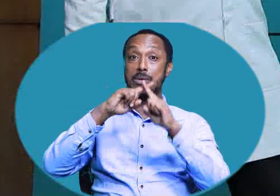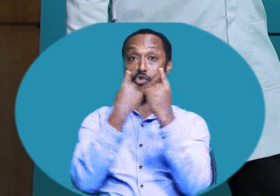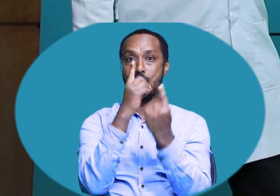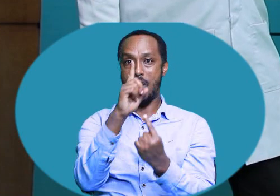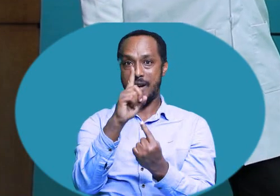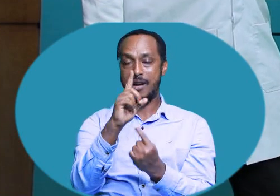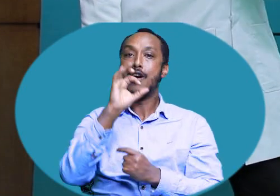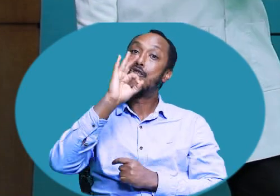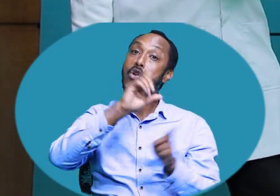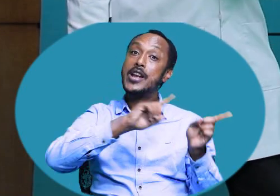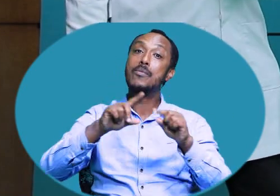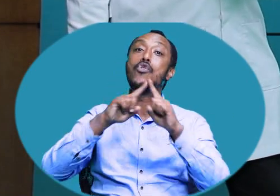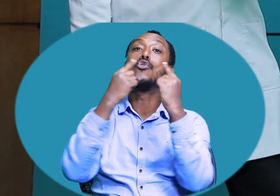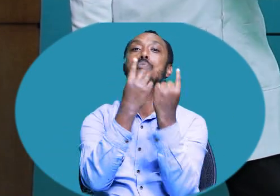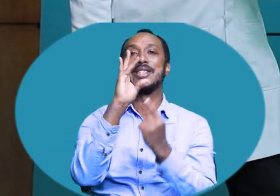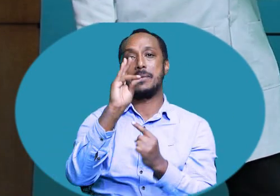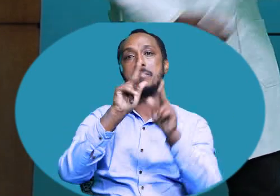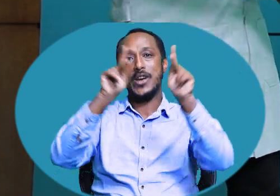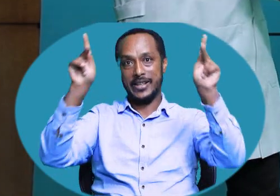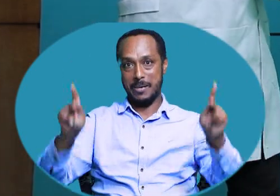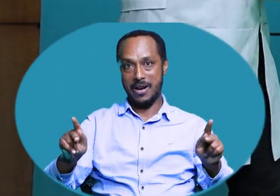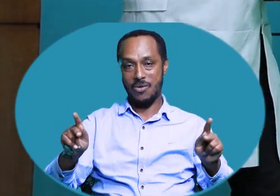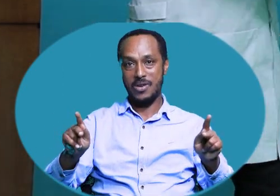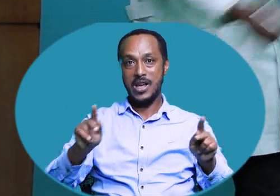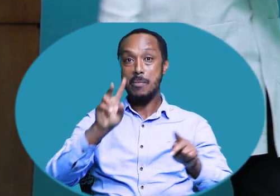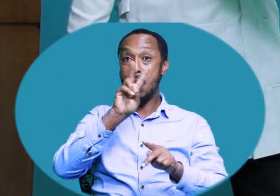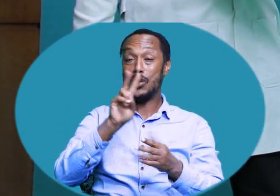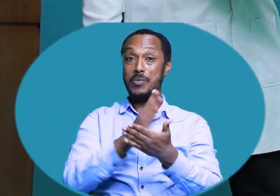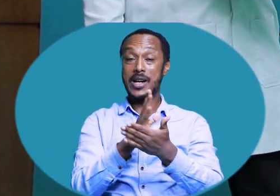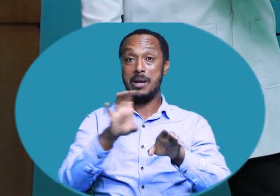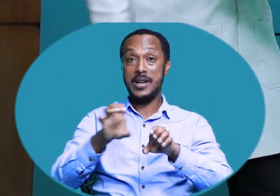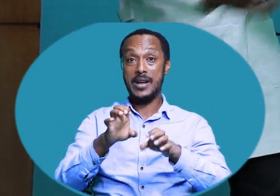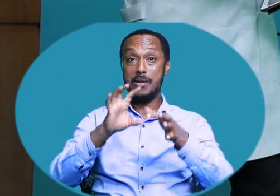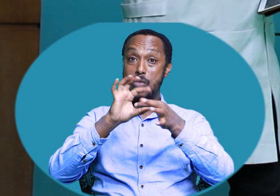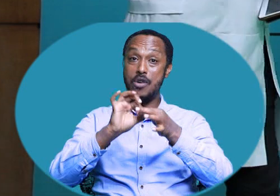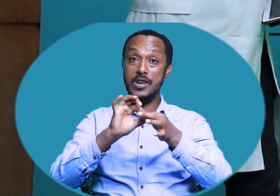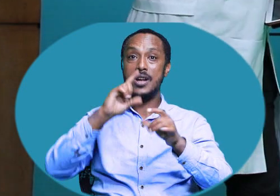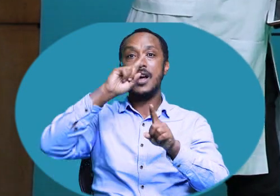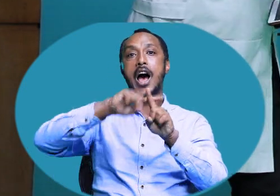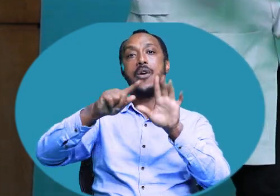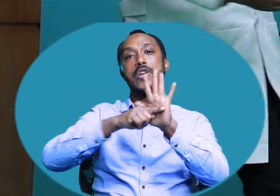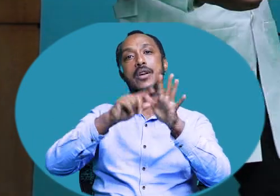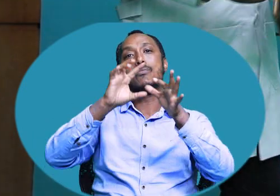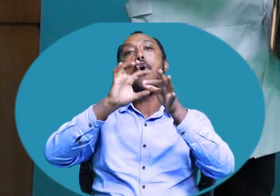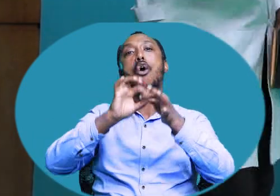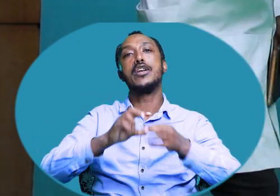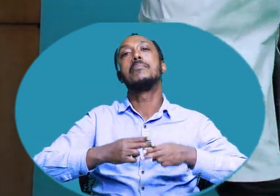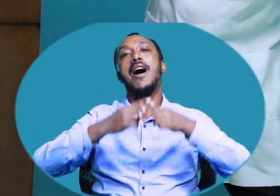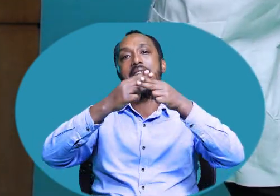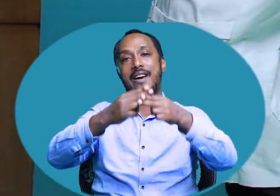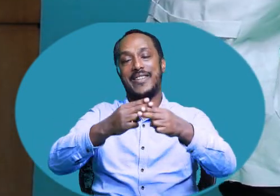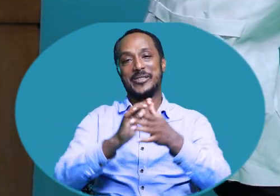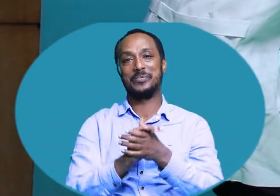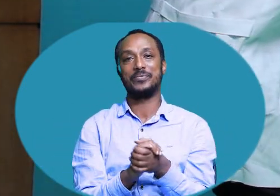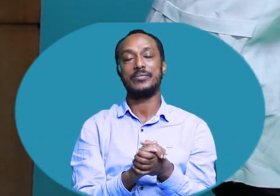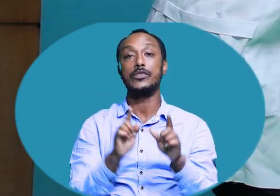1, fluorine is group 7, halogen. Between these two, a bond is formed, ionic bond. The compound is known as ionic compounds. From